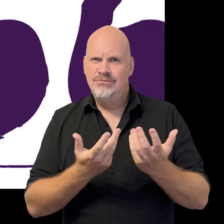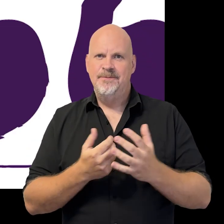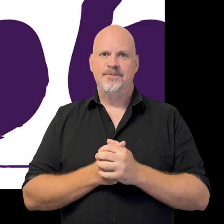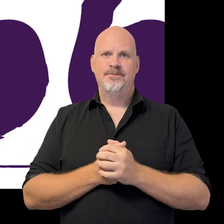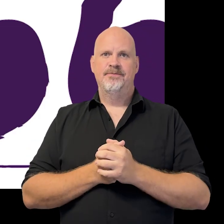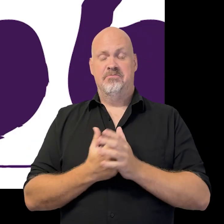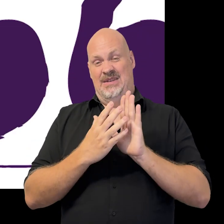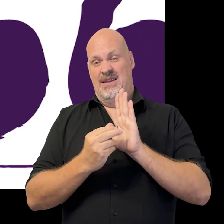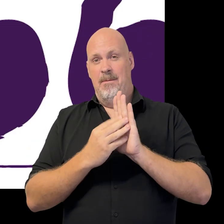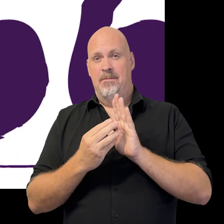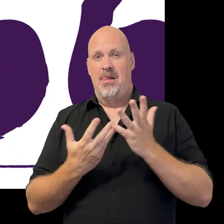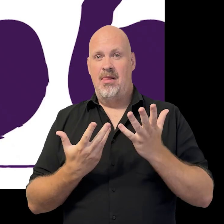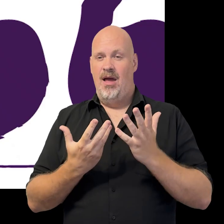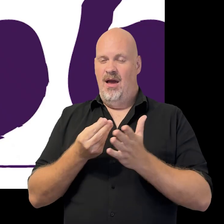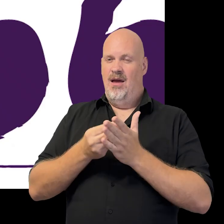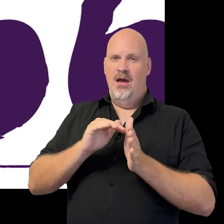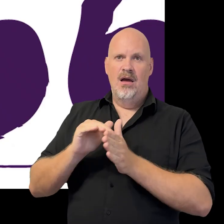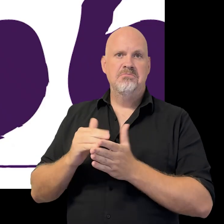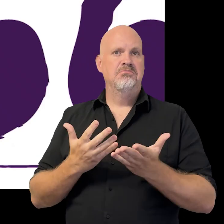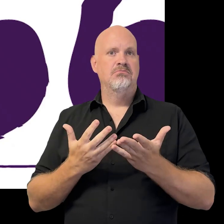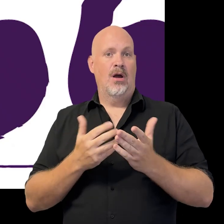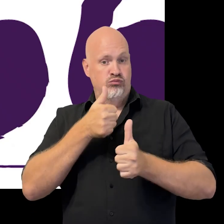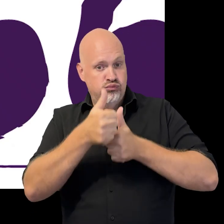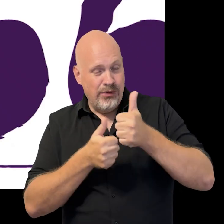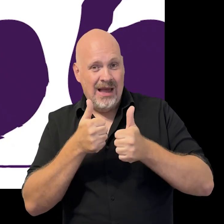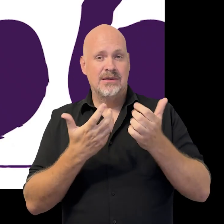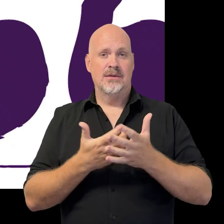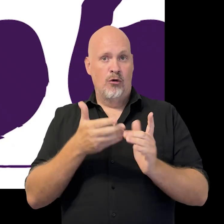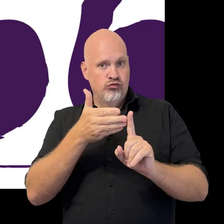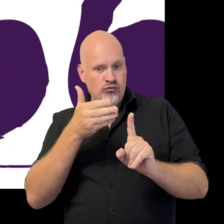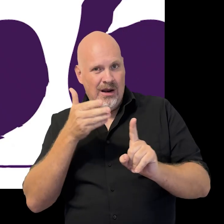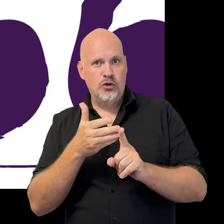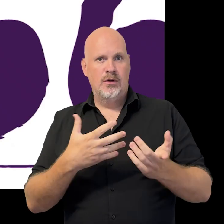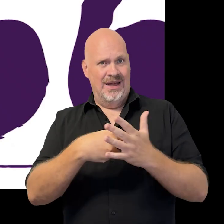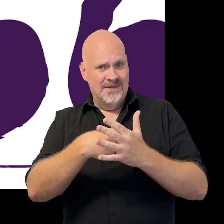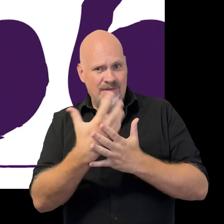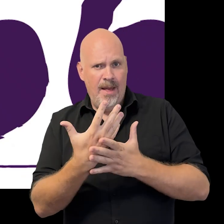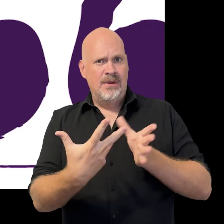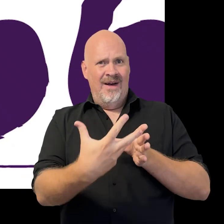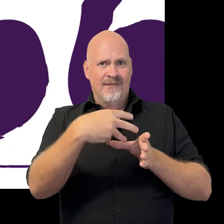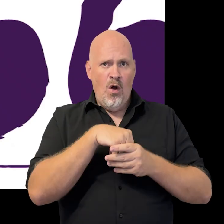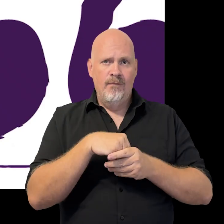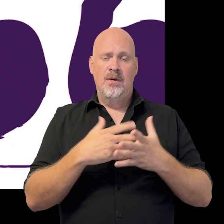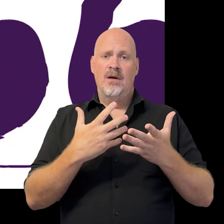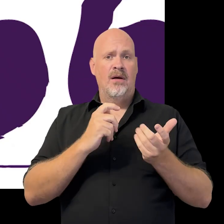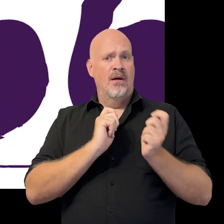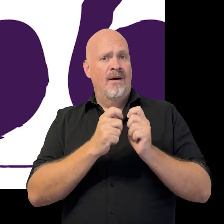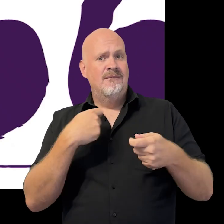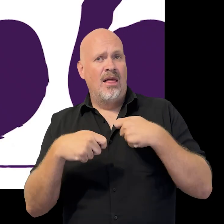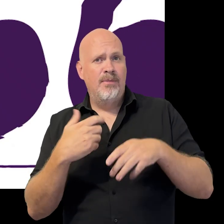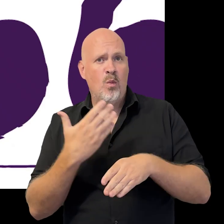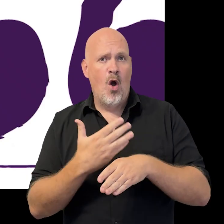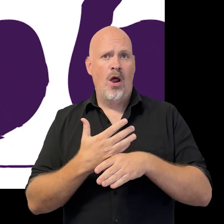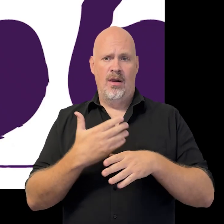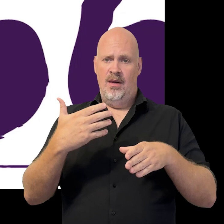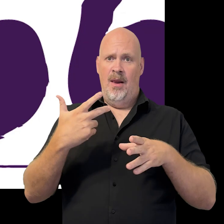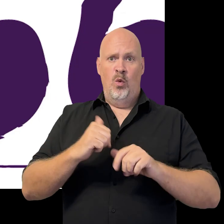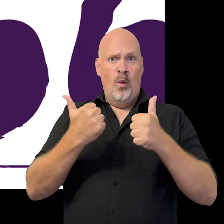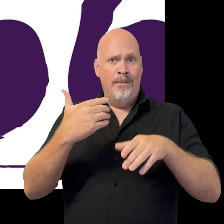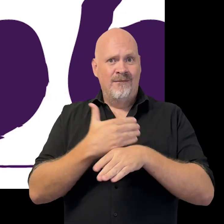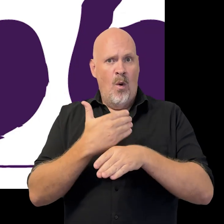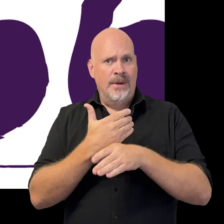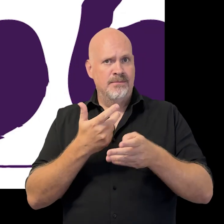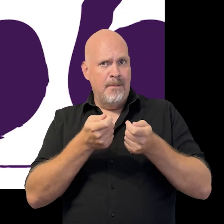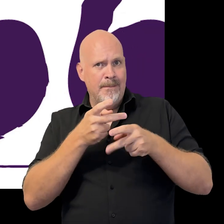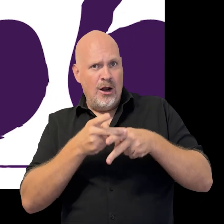and it's there to help persuade any decision makers of your recommendations. So